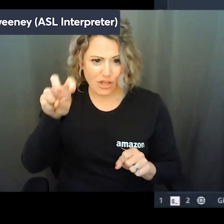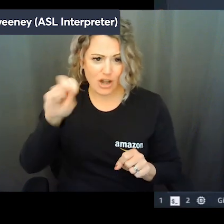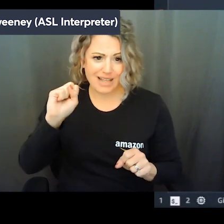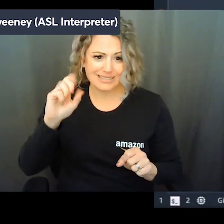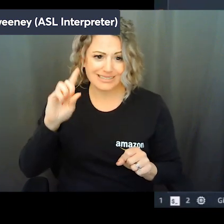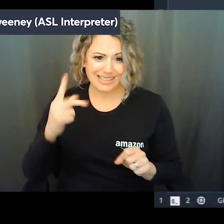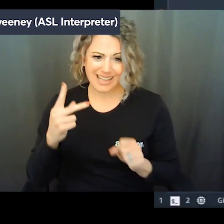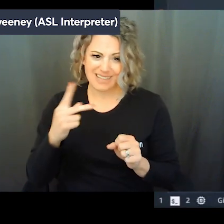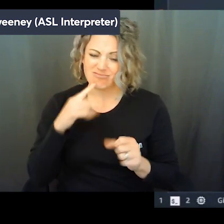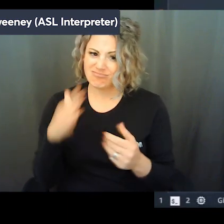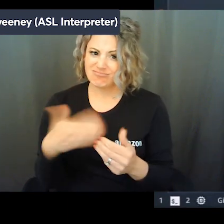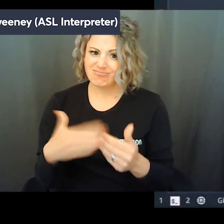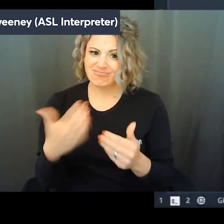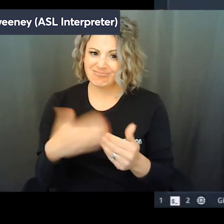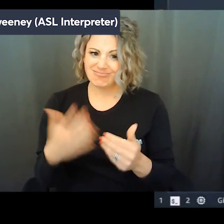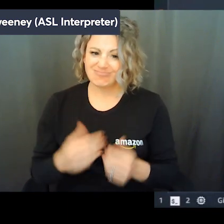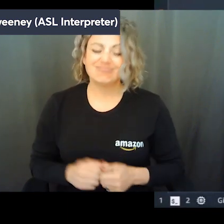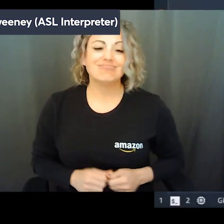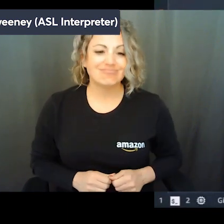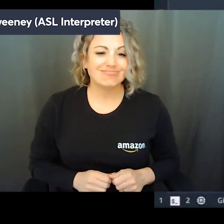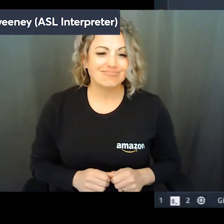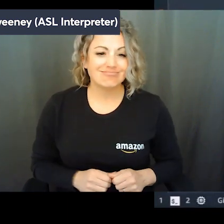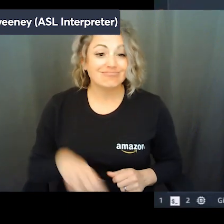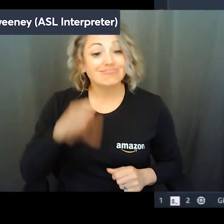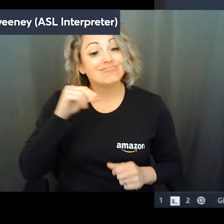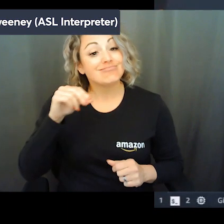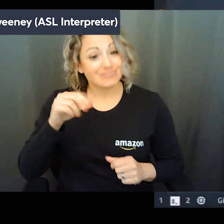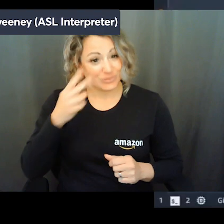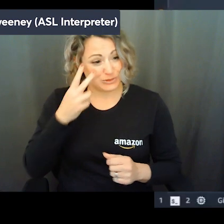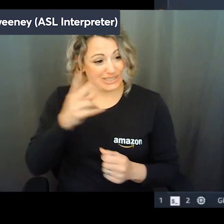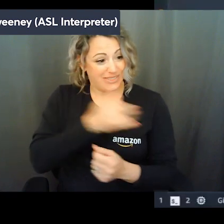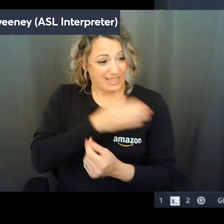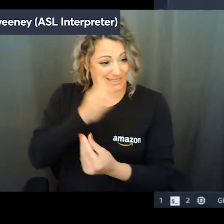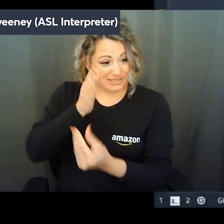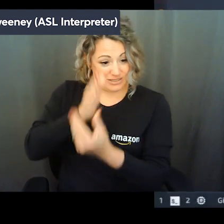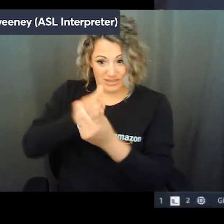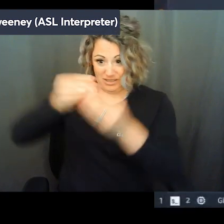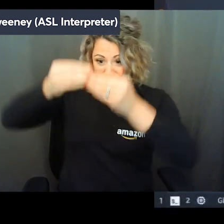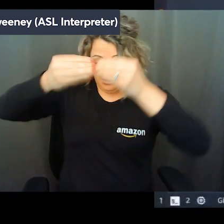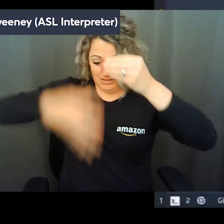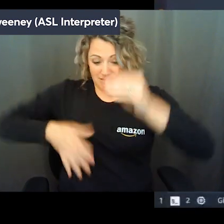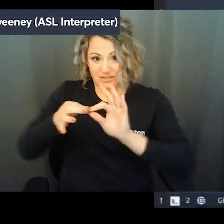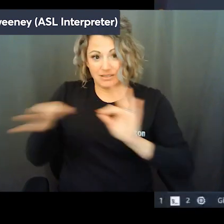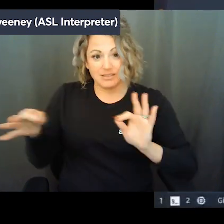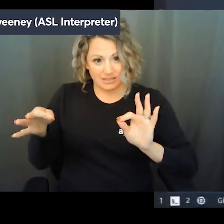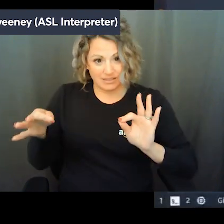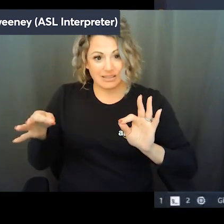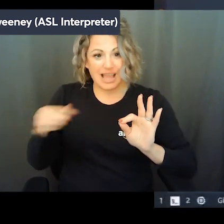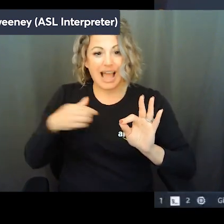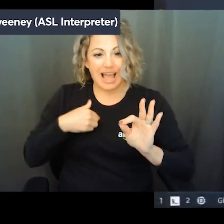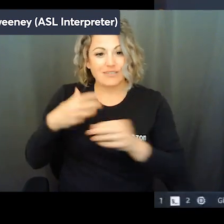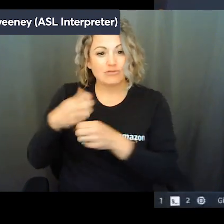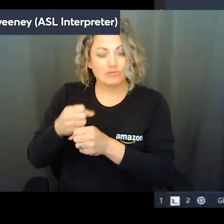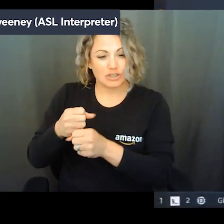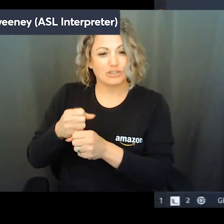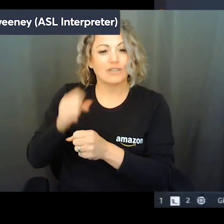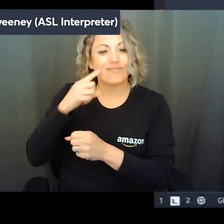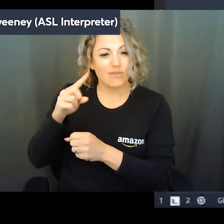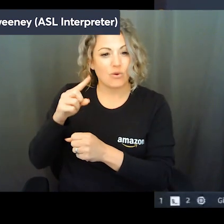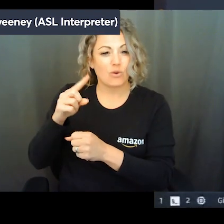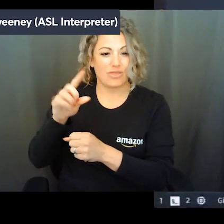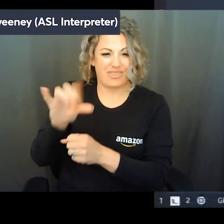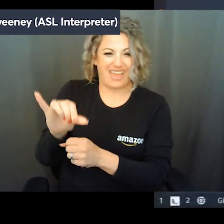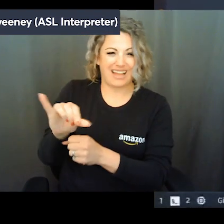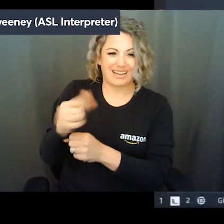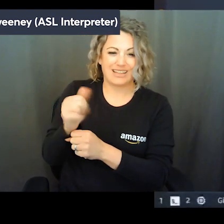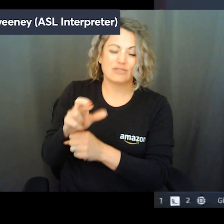process very easy. And if we go through this notebook, we see those steps. Here I'm dealing with a regression problem. So the California housing data set is